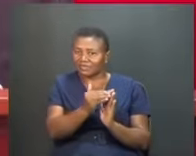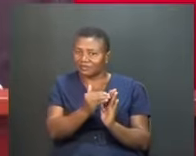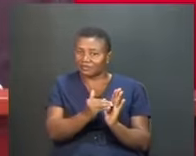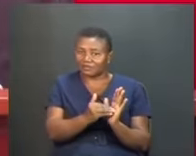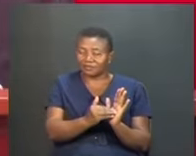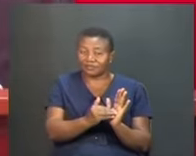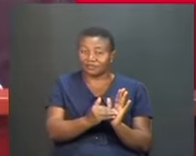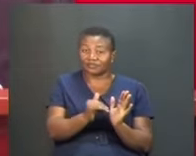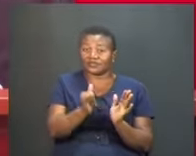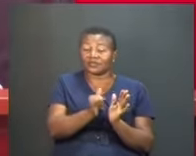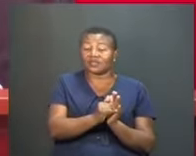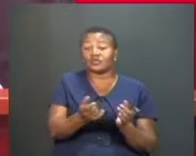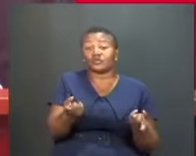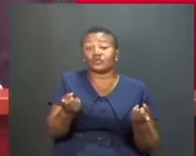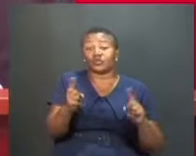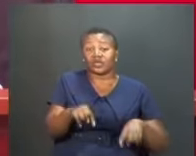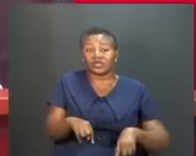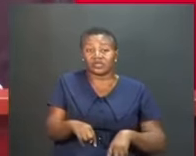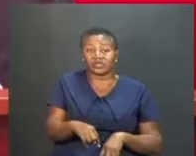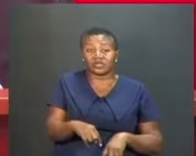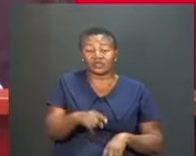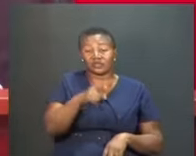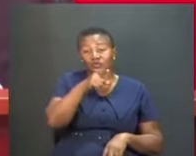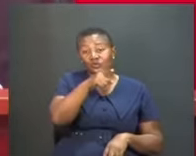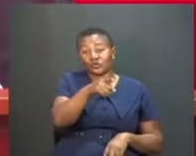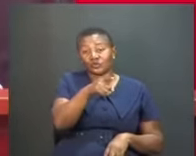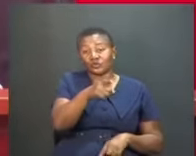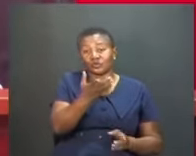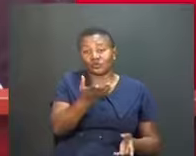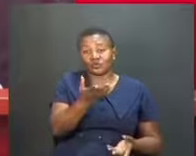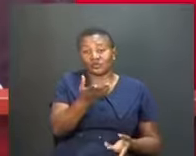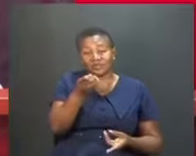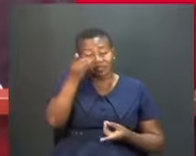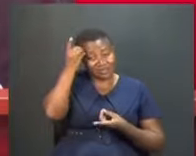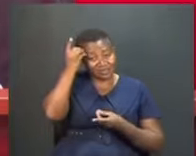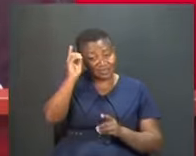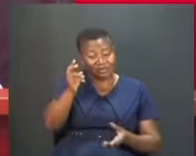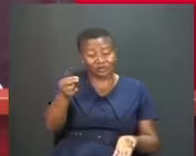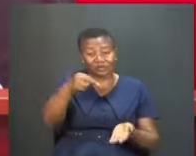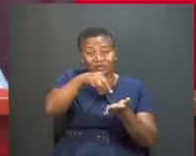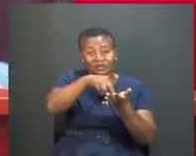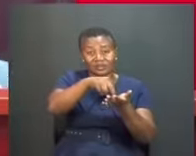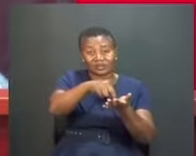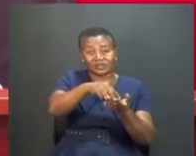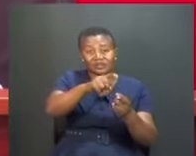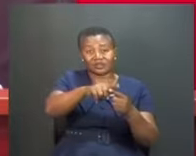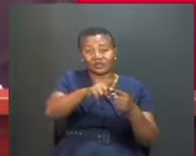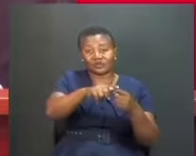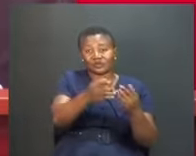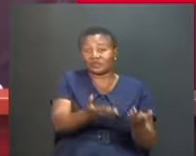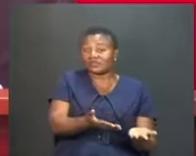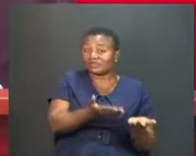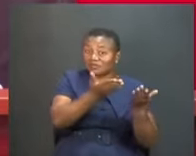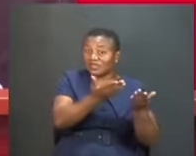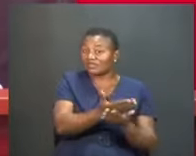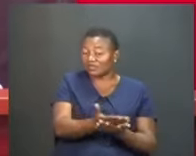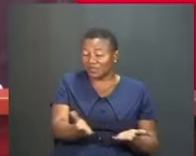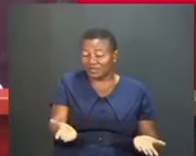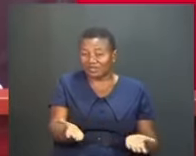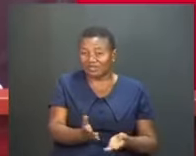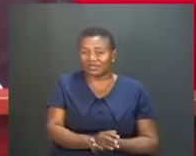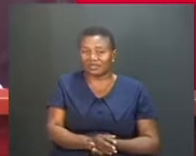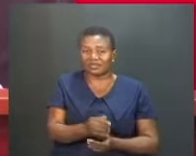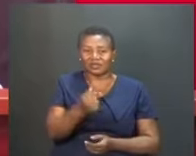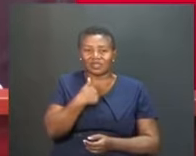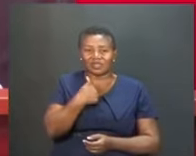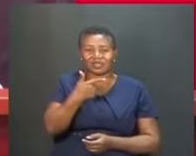And that is when you then rose up to try to submit. And I